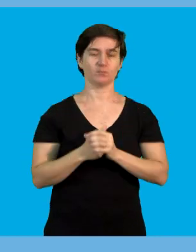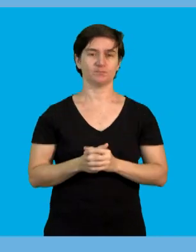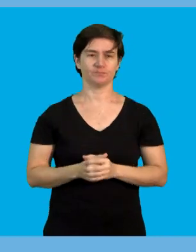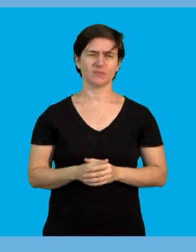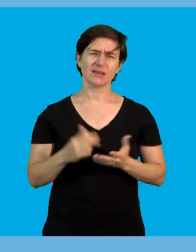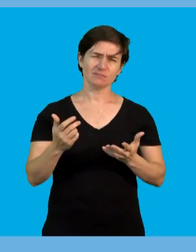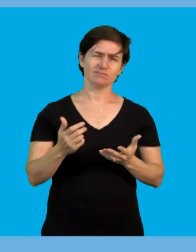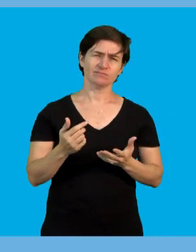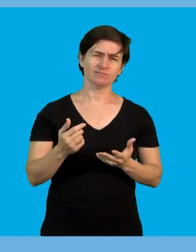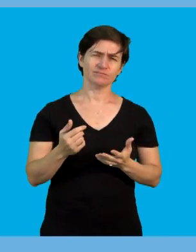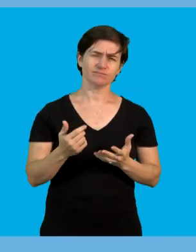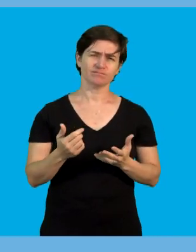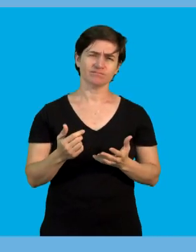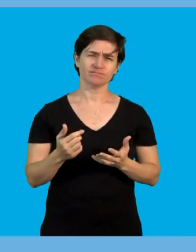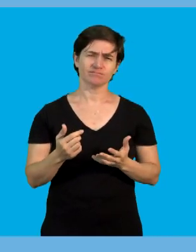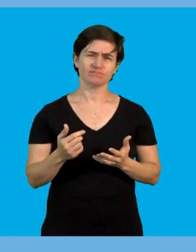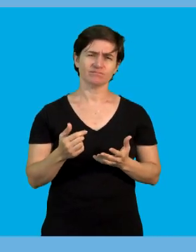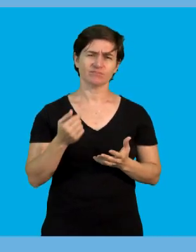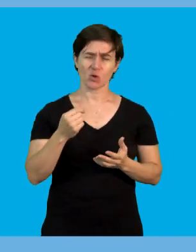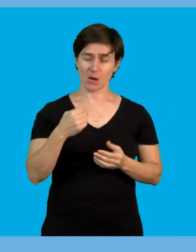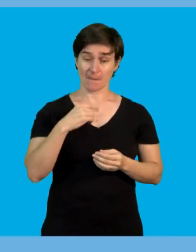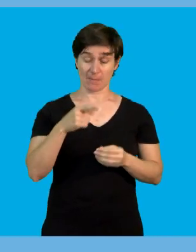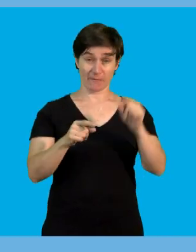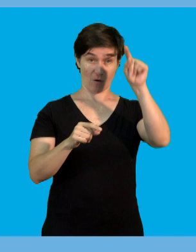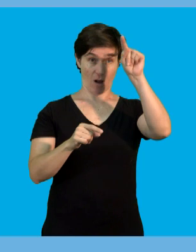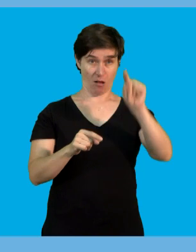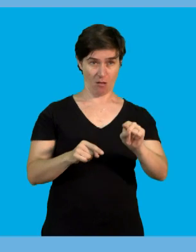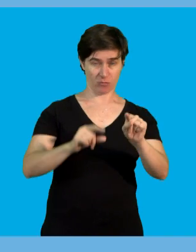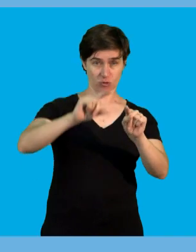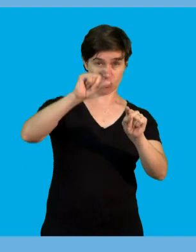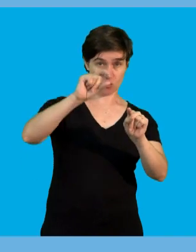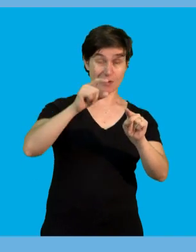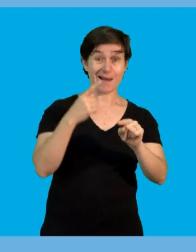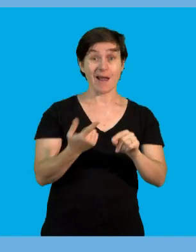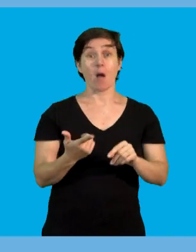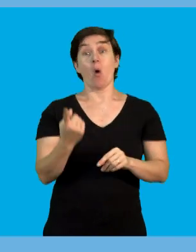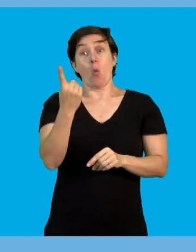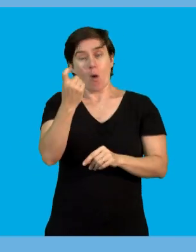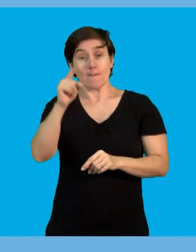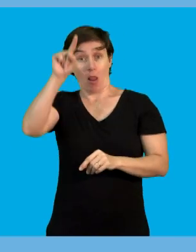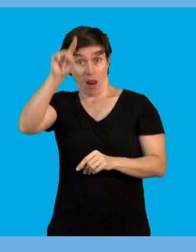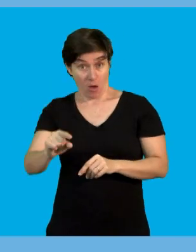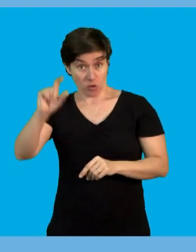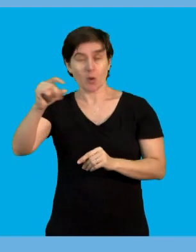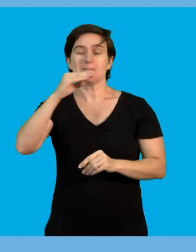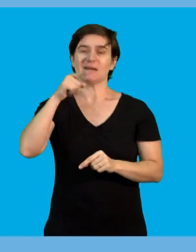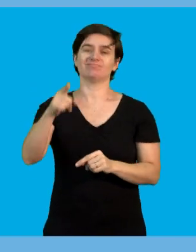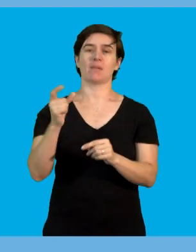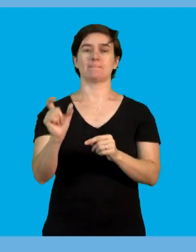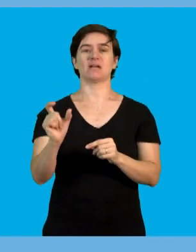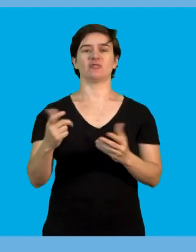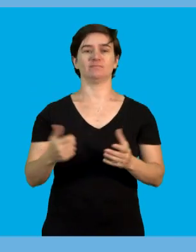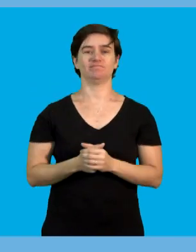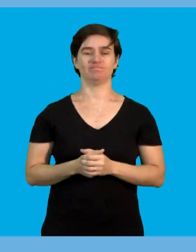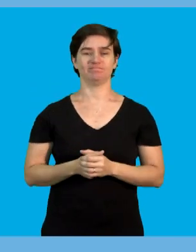I draw another one, this is now going to be our battery. So if there's more than one cell, that makes up a